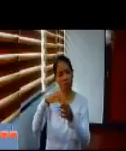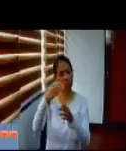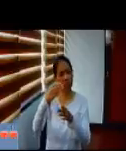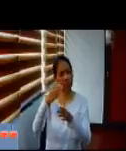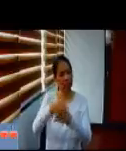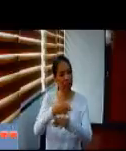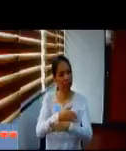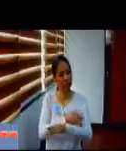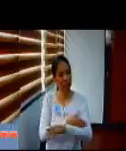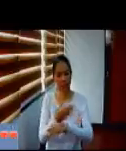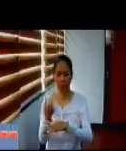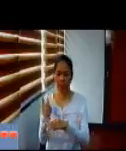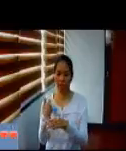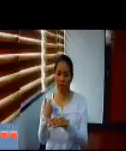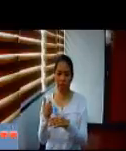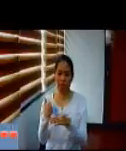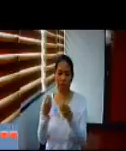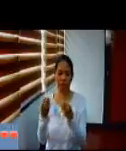poverty rates.